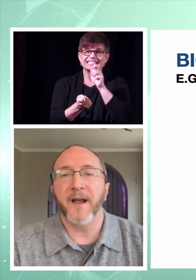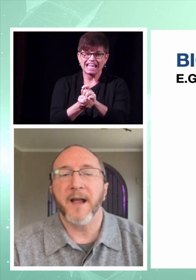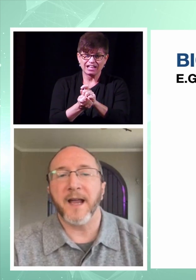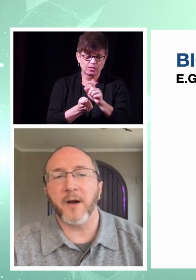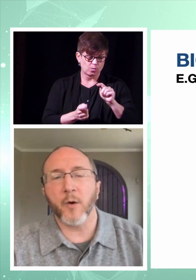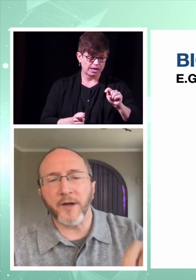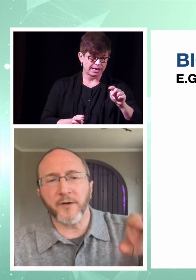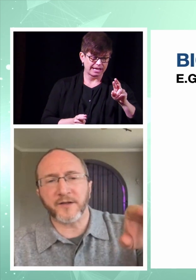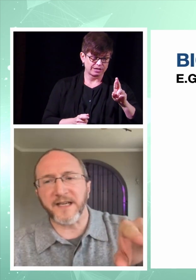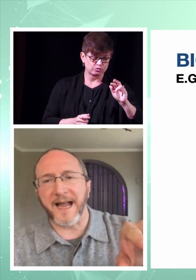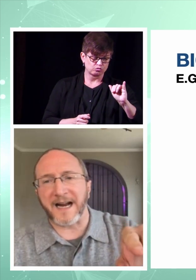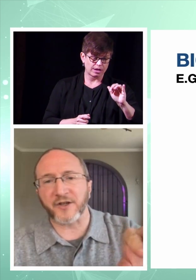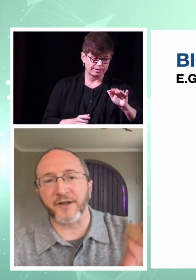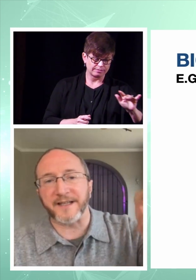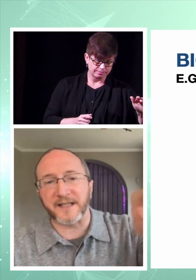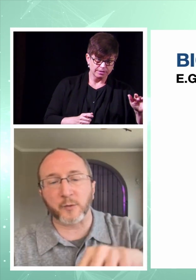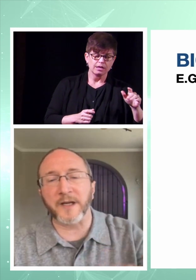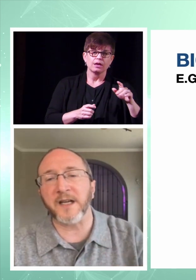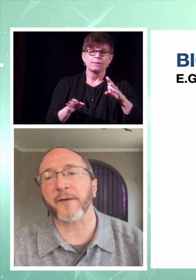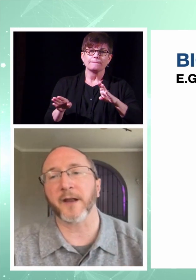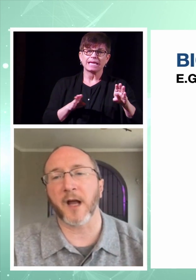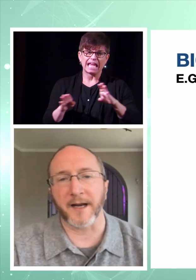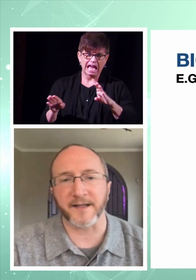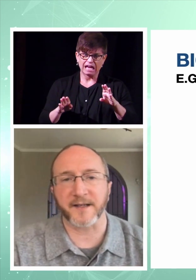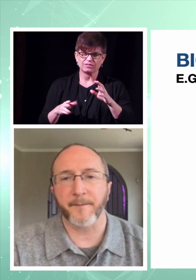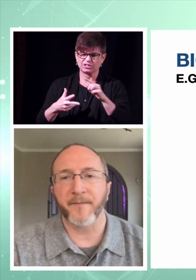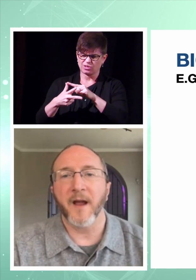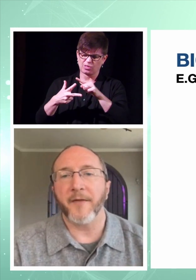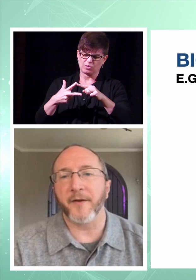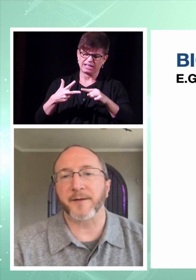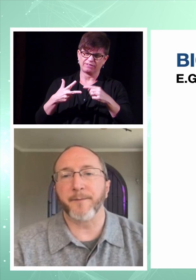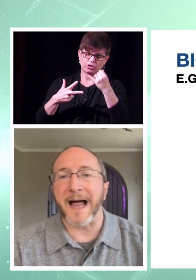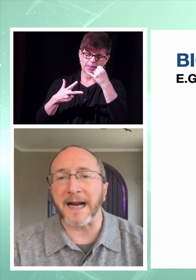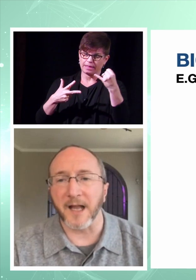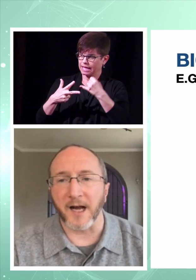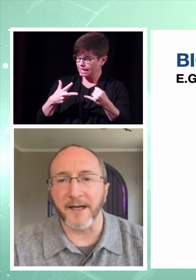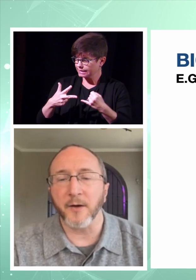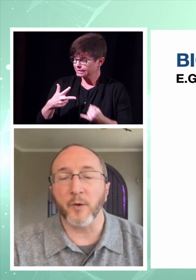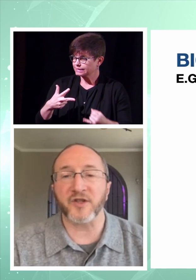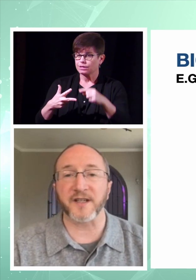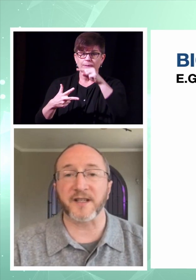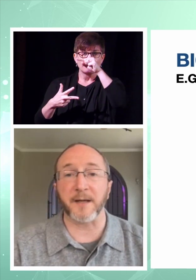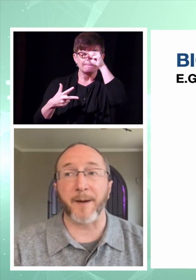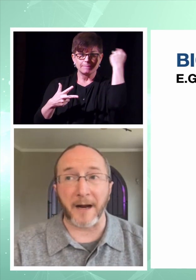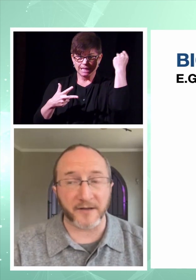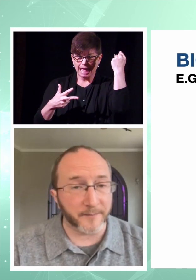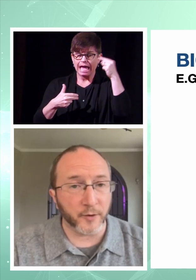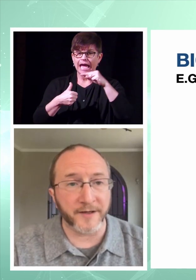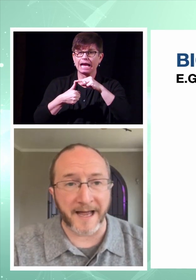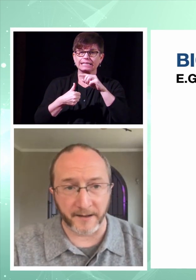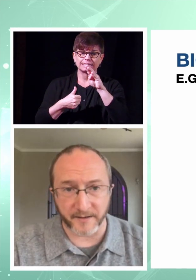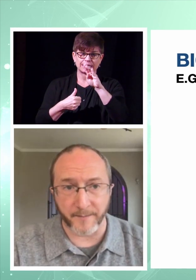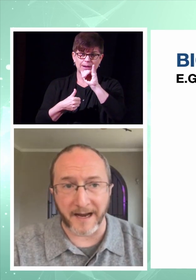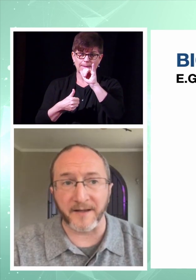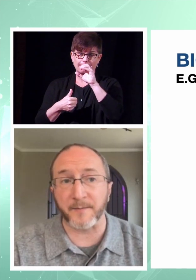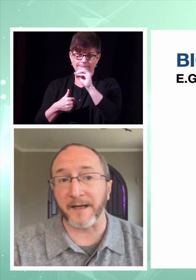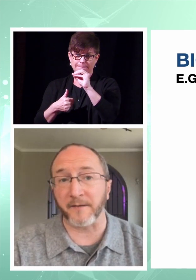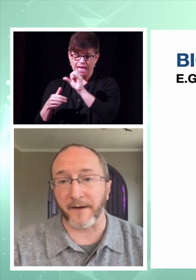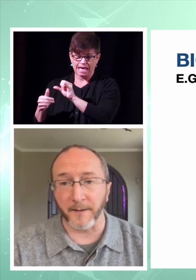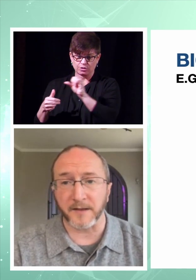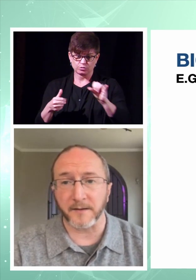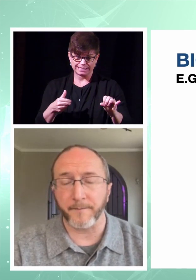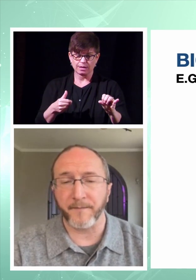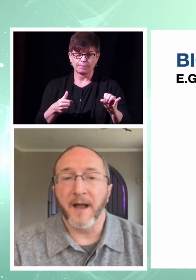humans. And what you see actually is three different lines. There's a black line, which is the biosimilar natalizumab that's